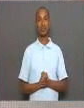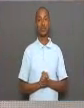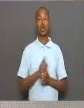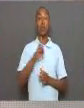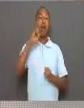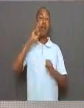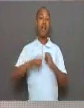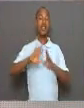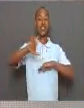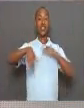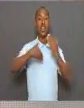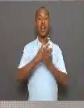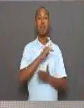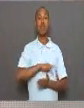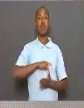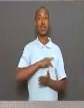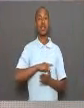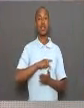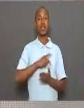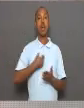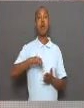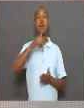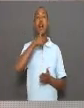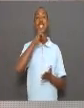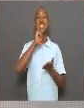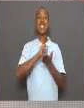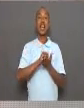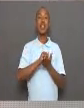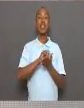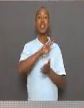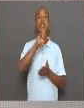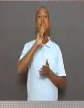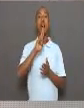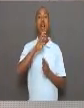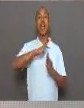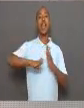One last general property of acids is that they are